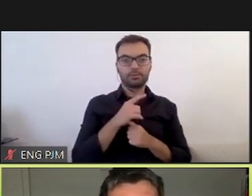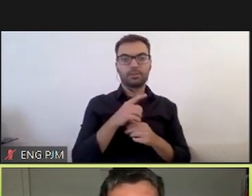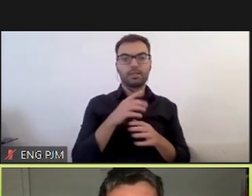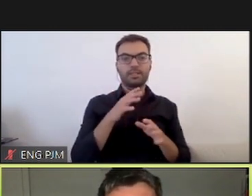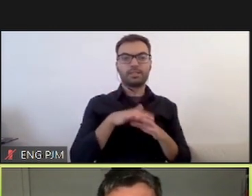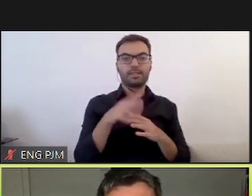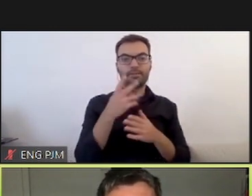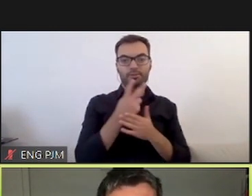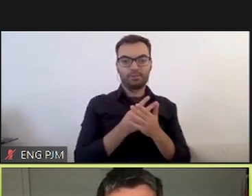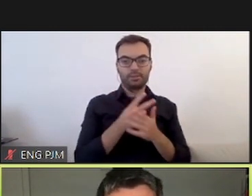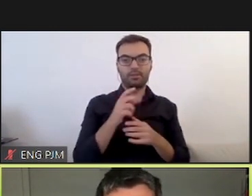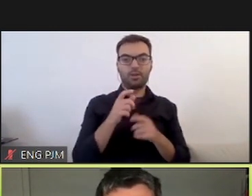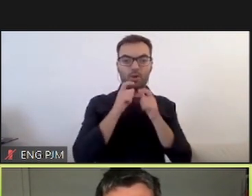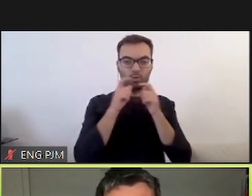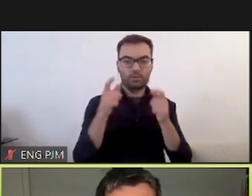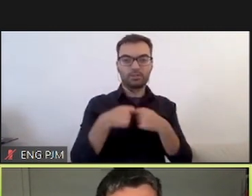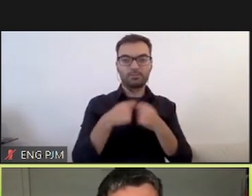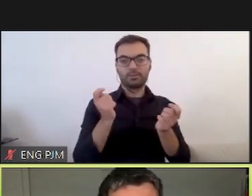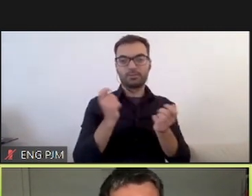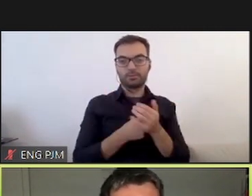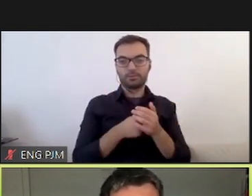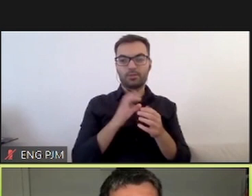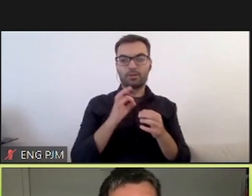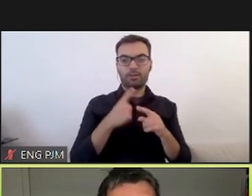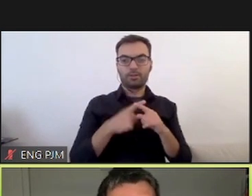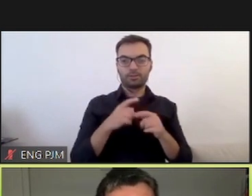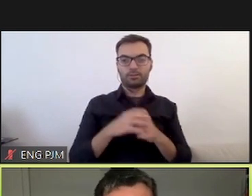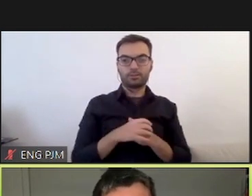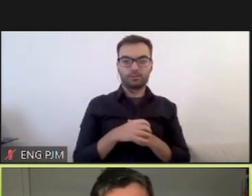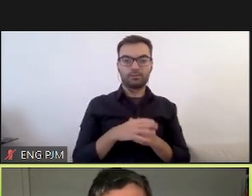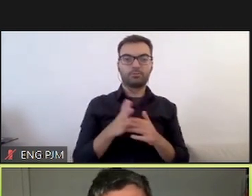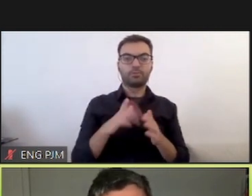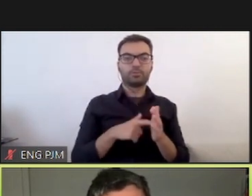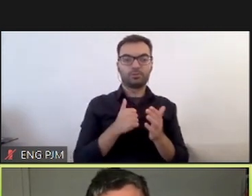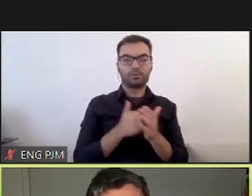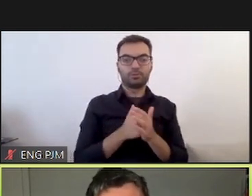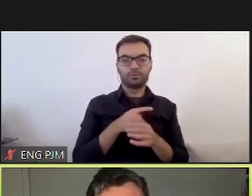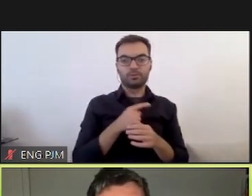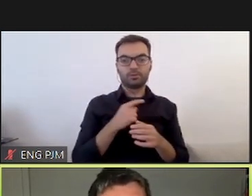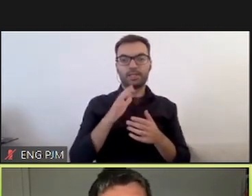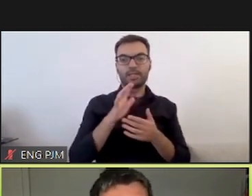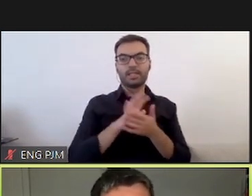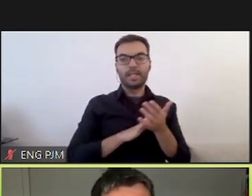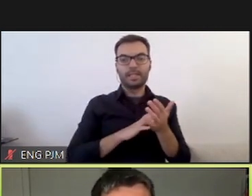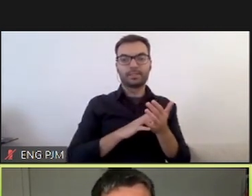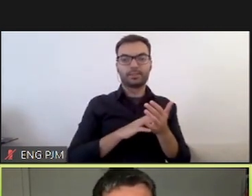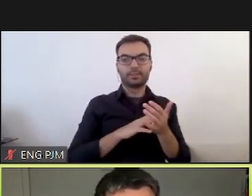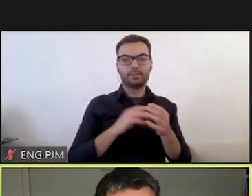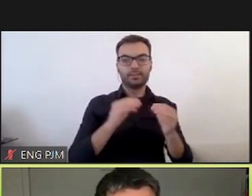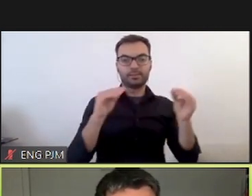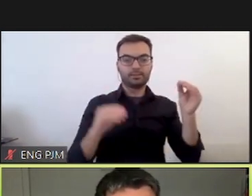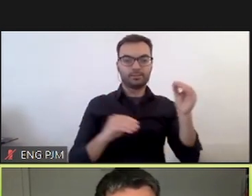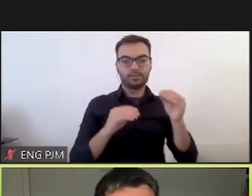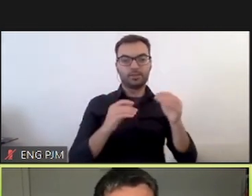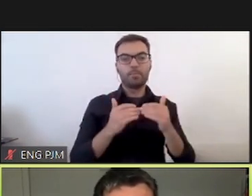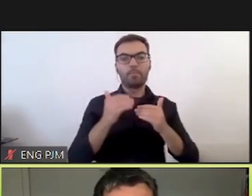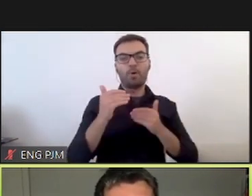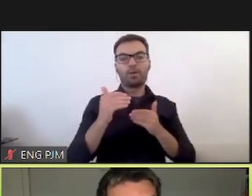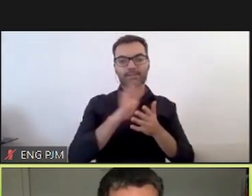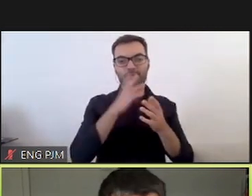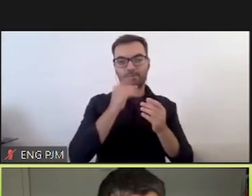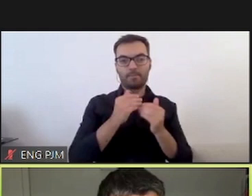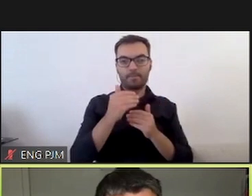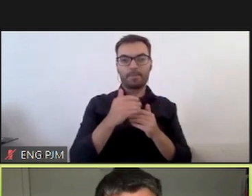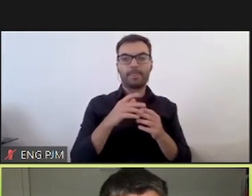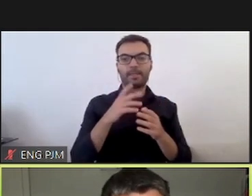ref, ogłoszenia sprzedam kupię OLX, and then again, this text is a little bit outside, and